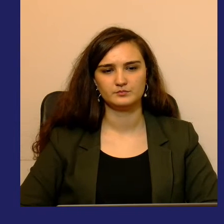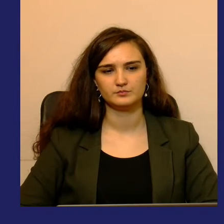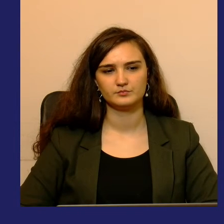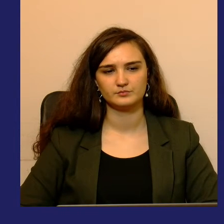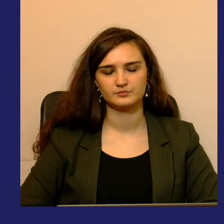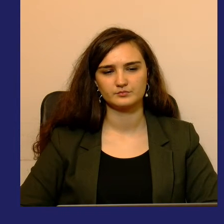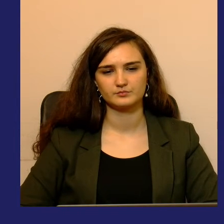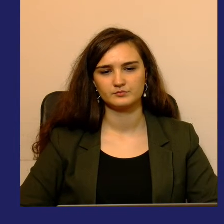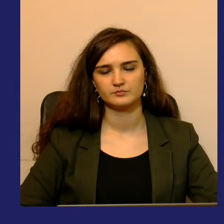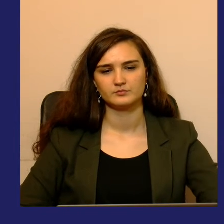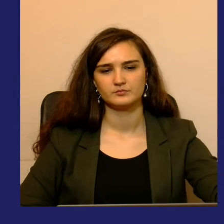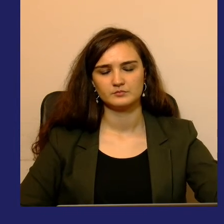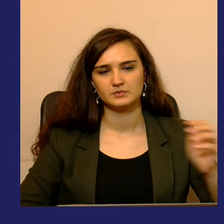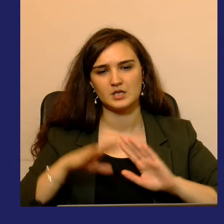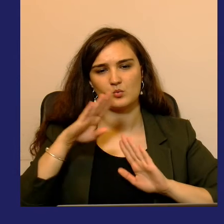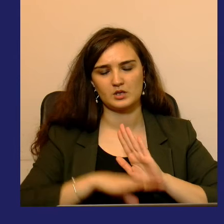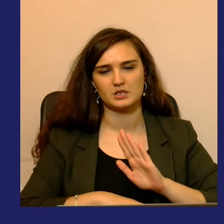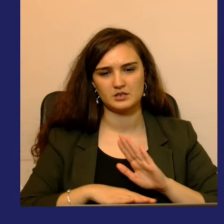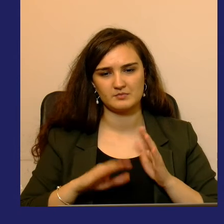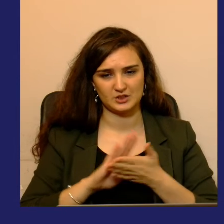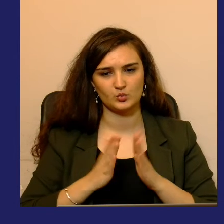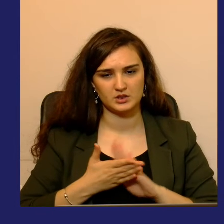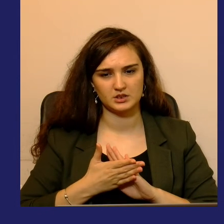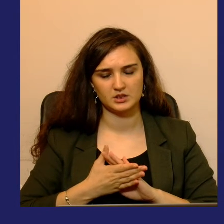than just losing the next election. So.